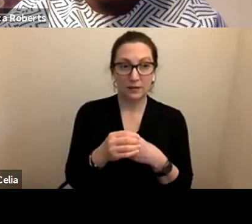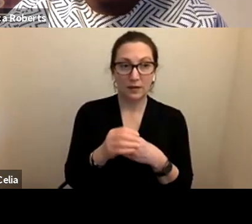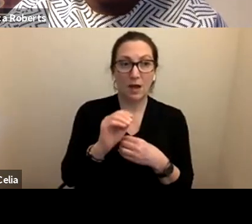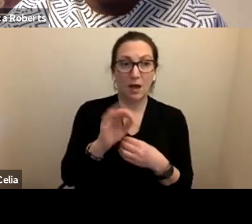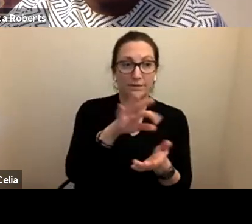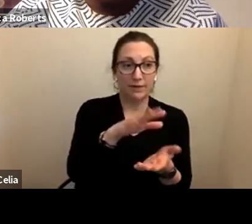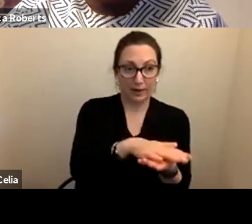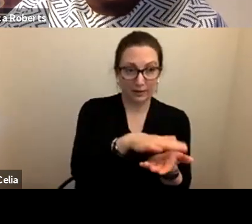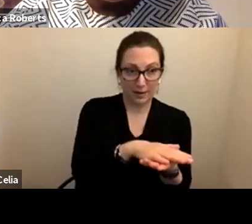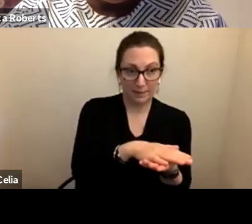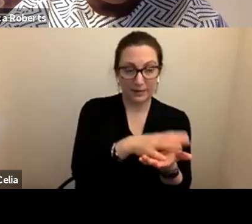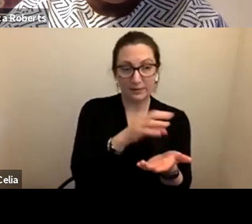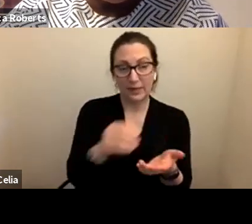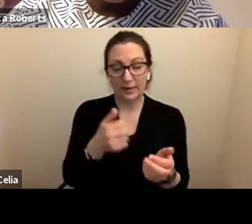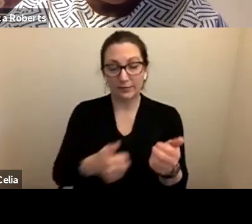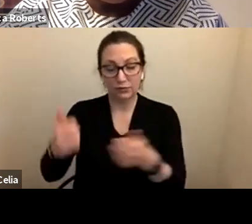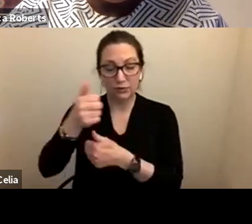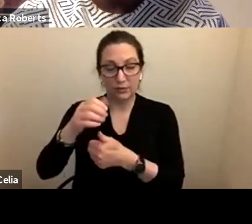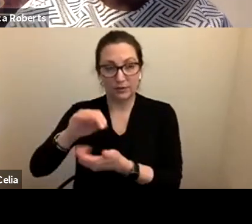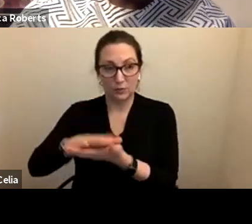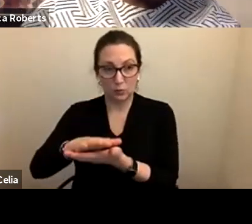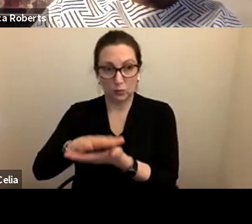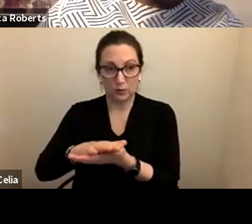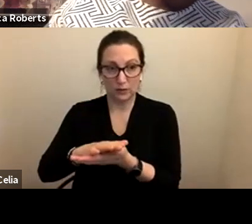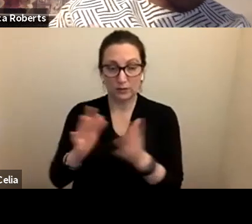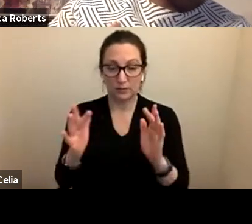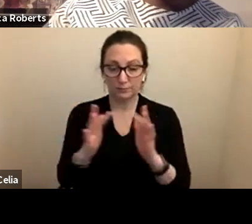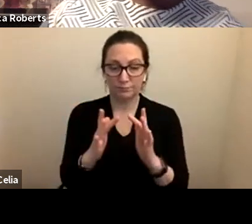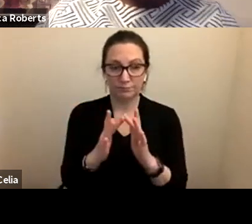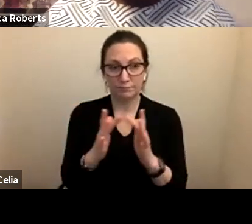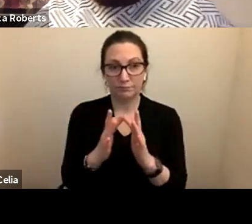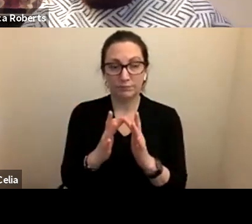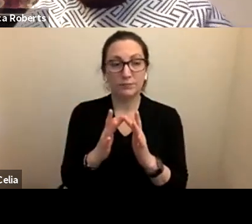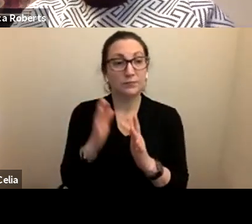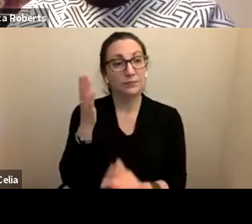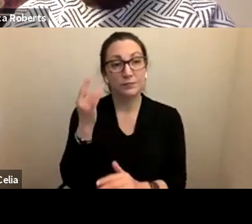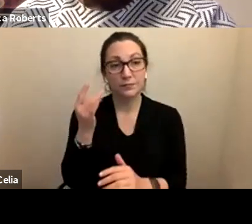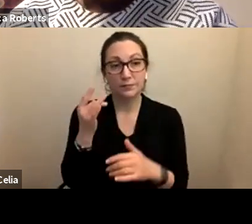Academics and our Chief of Schools as to really